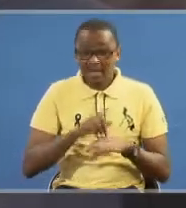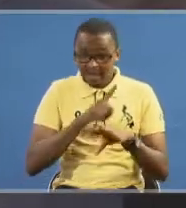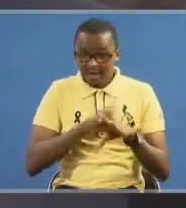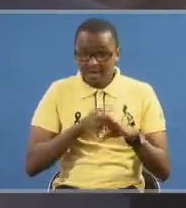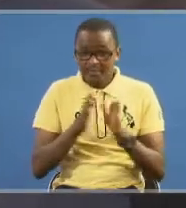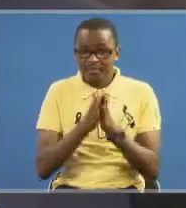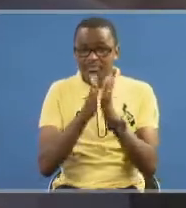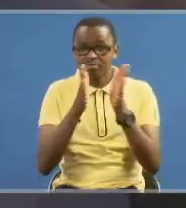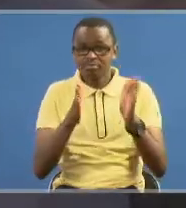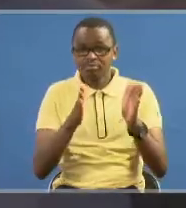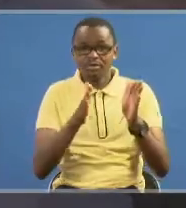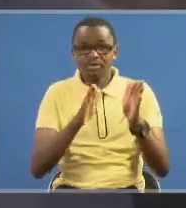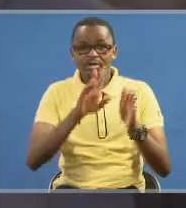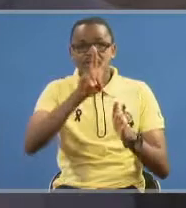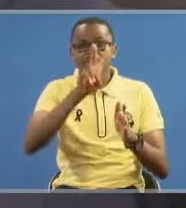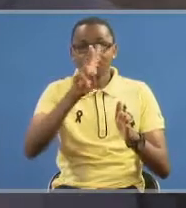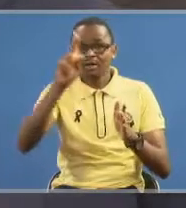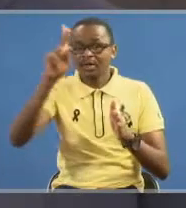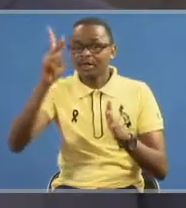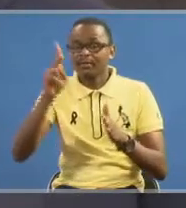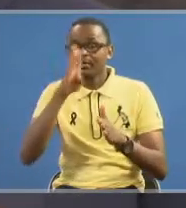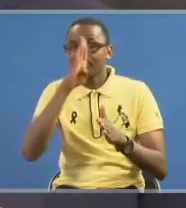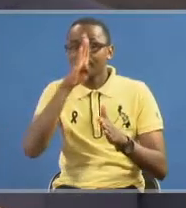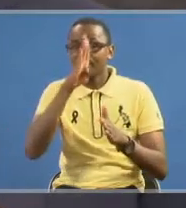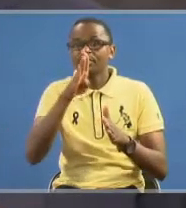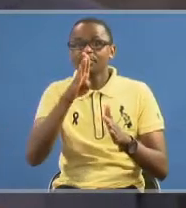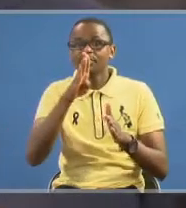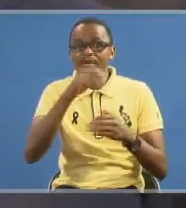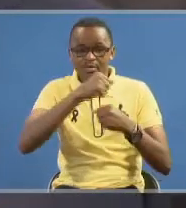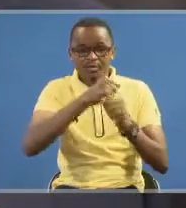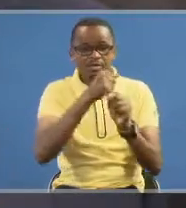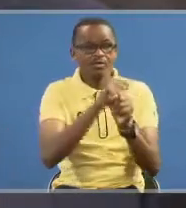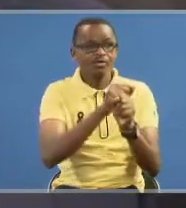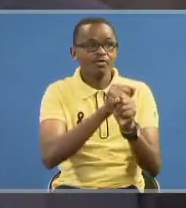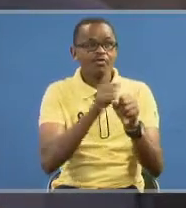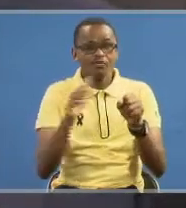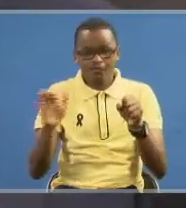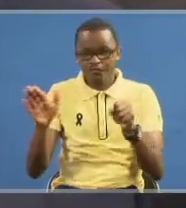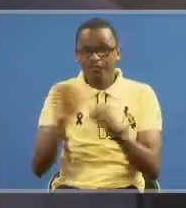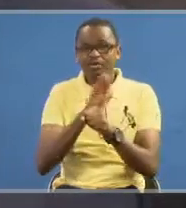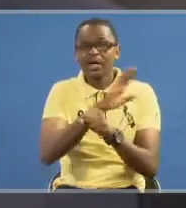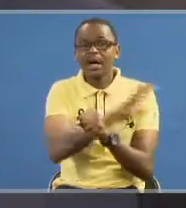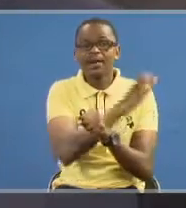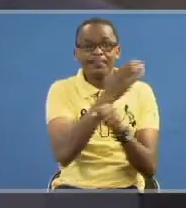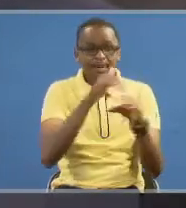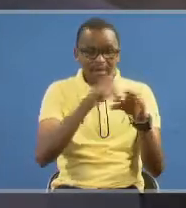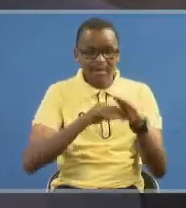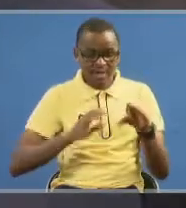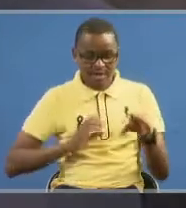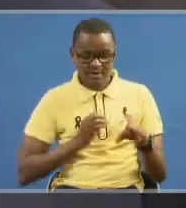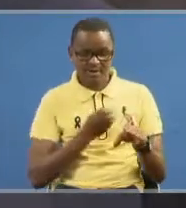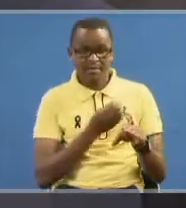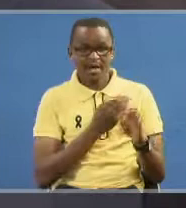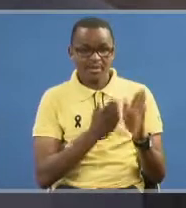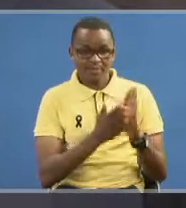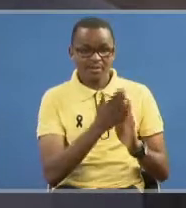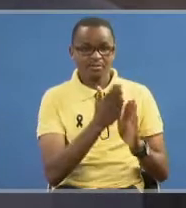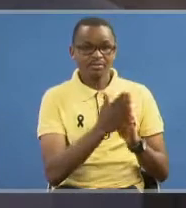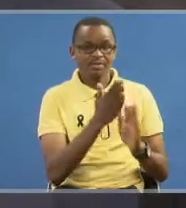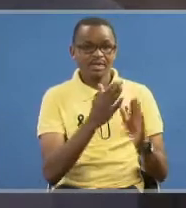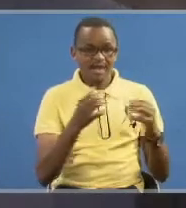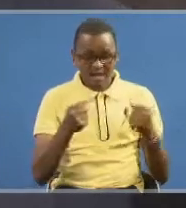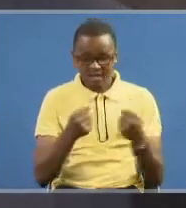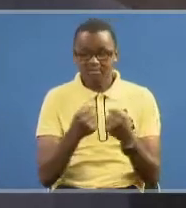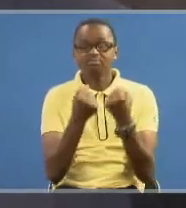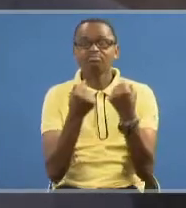door to Kenyans, we will be operating at full capacity in our emergency,